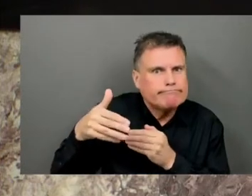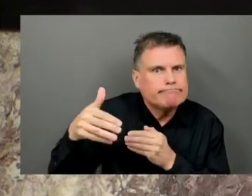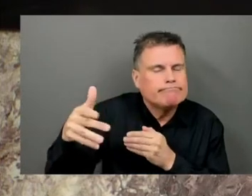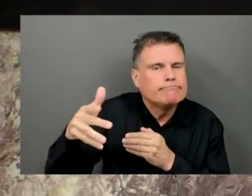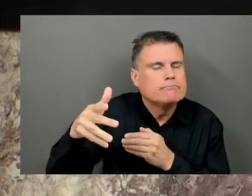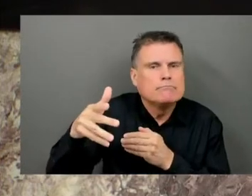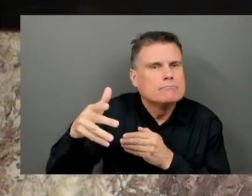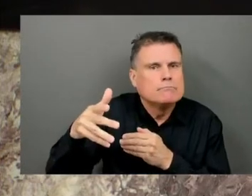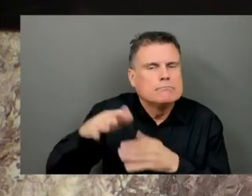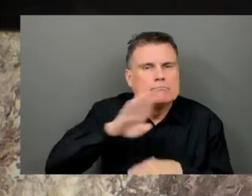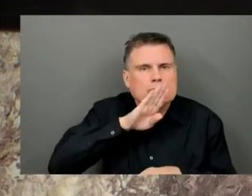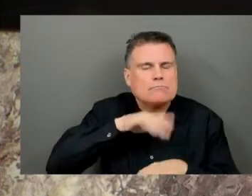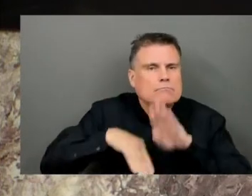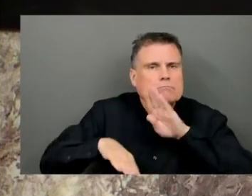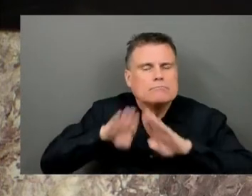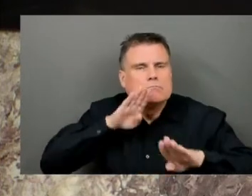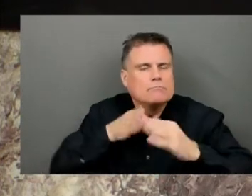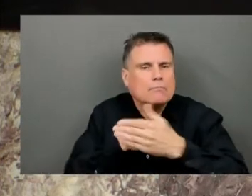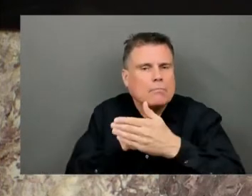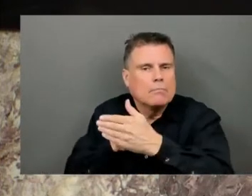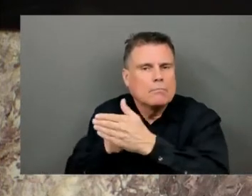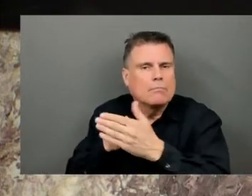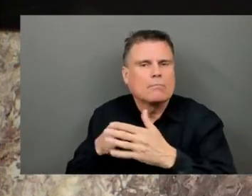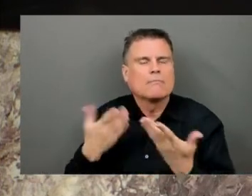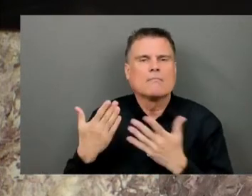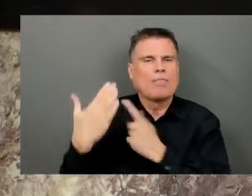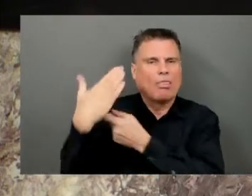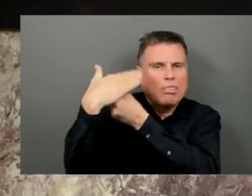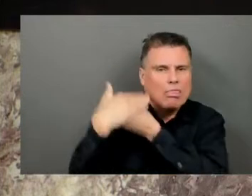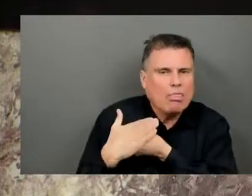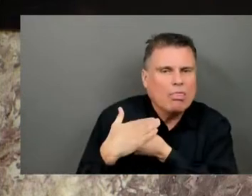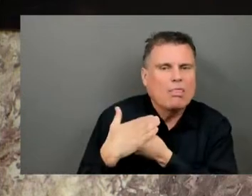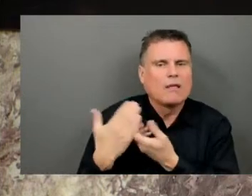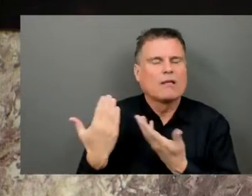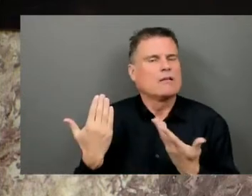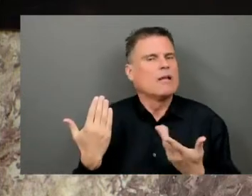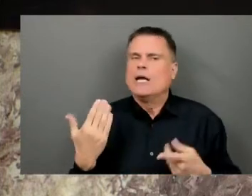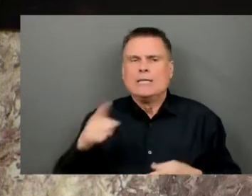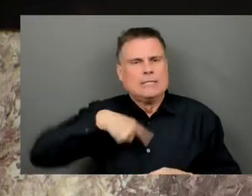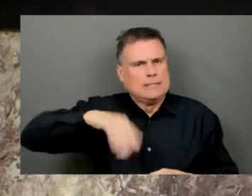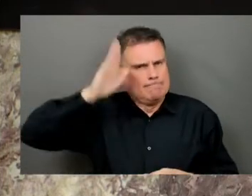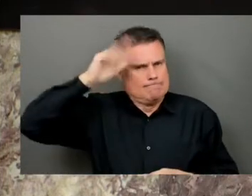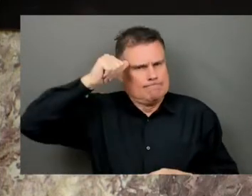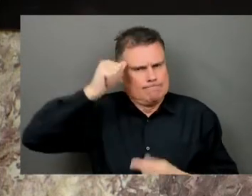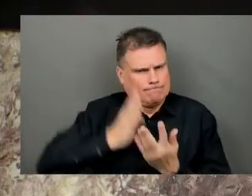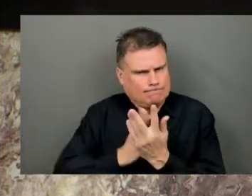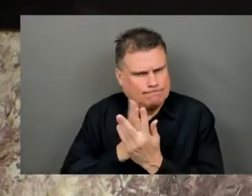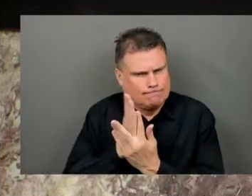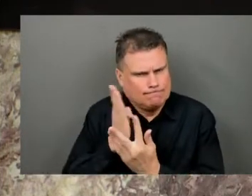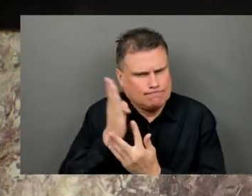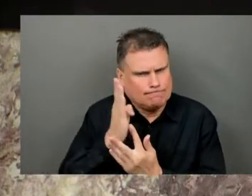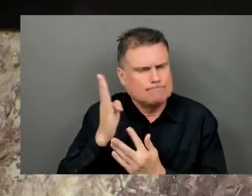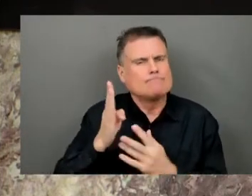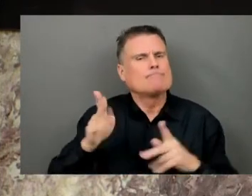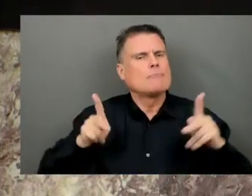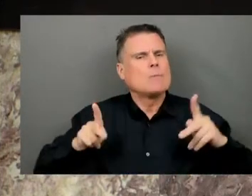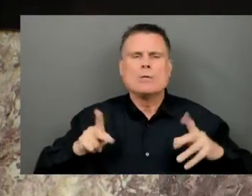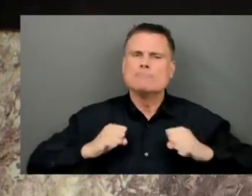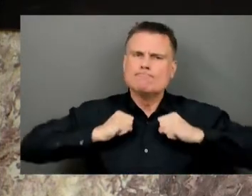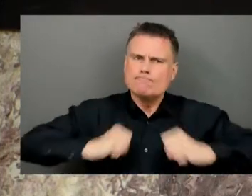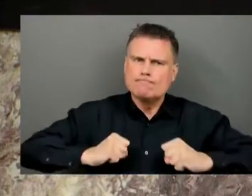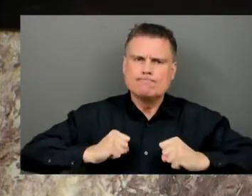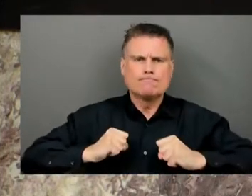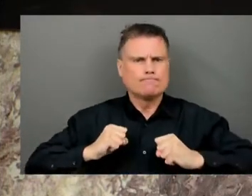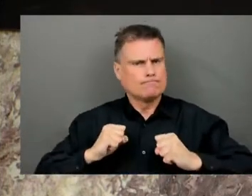communities, contributed to the growth of our province. Sikhi has one of its central tenets, empathy and caring for others, which translates into